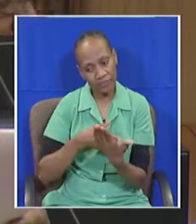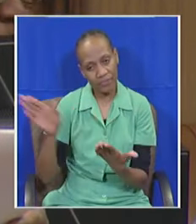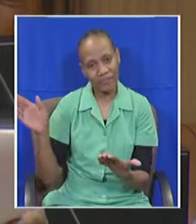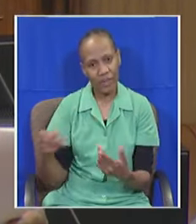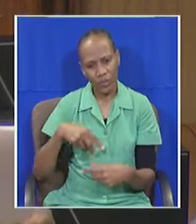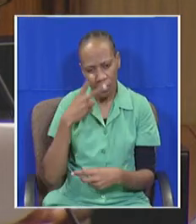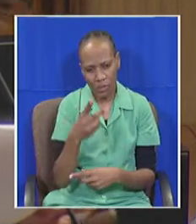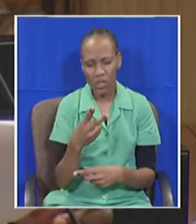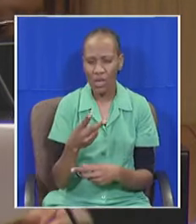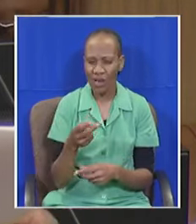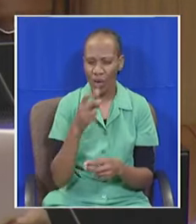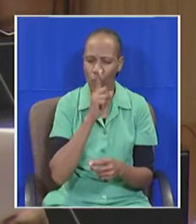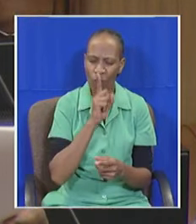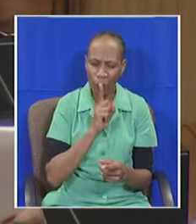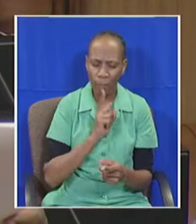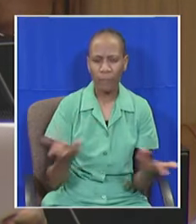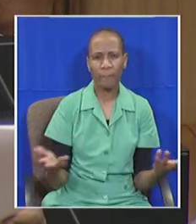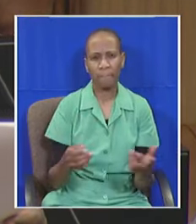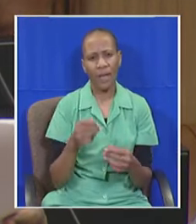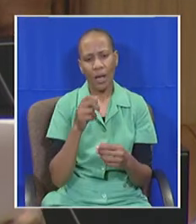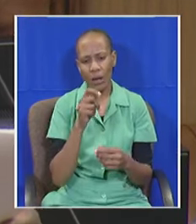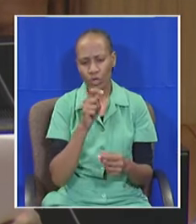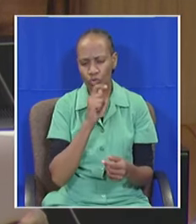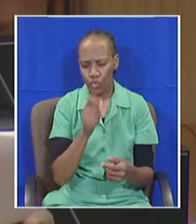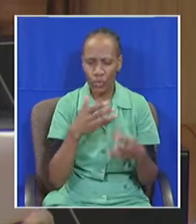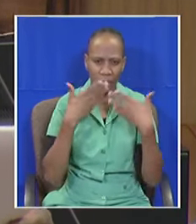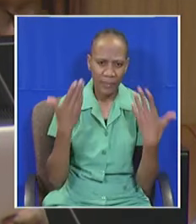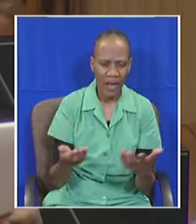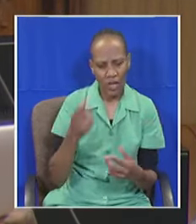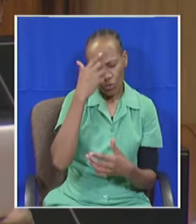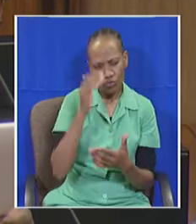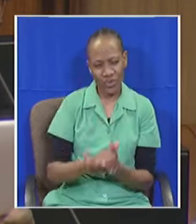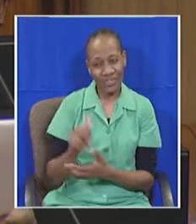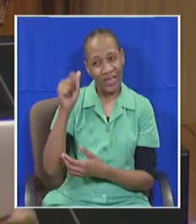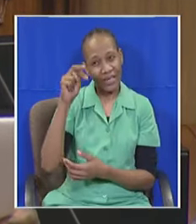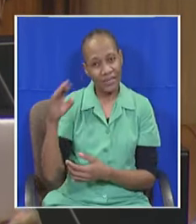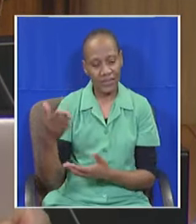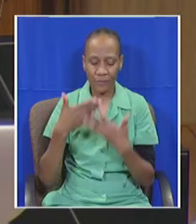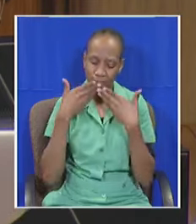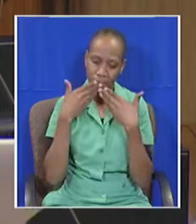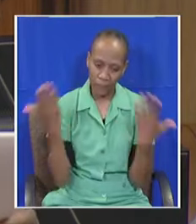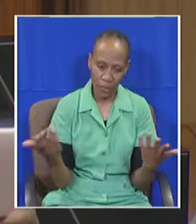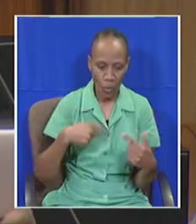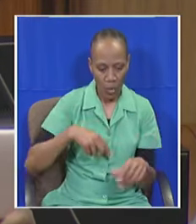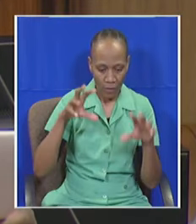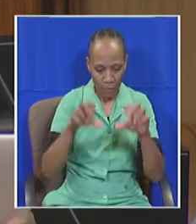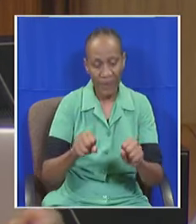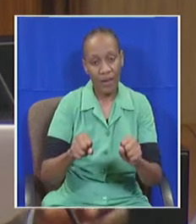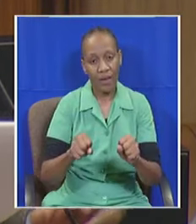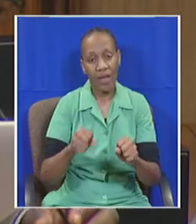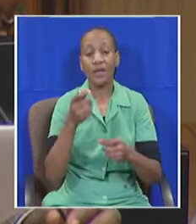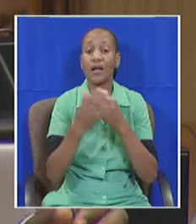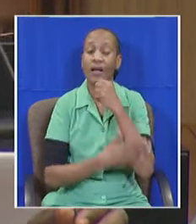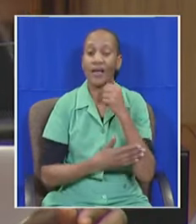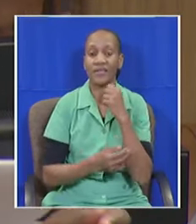and dishonesty. We have lost confidence and trust to the ANC. We have lost it. We must take over our country in 2019